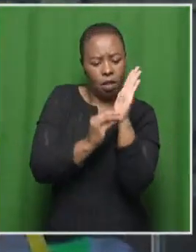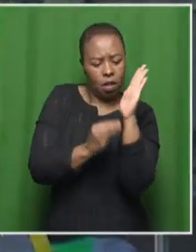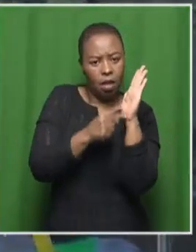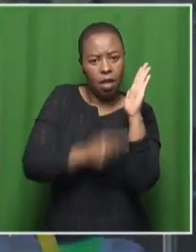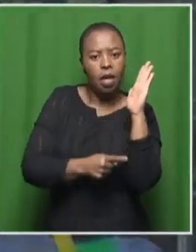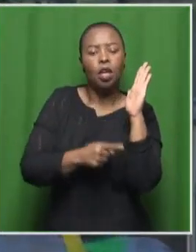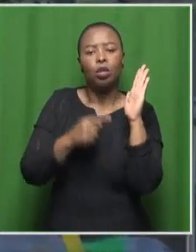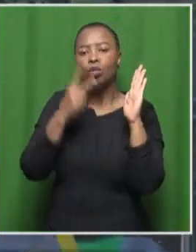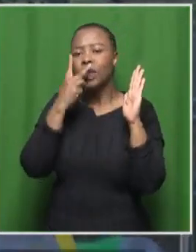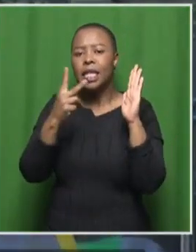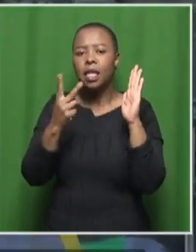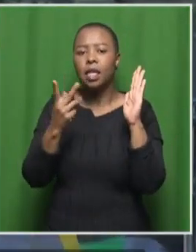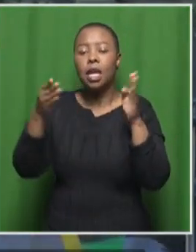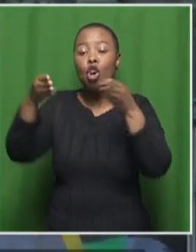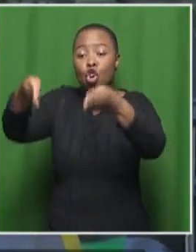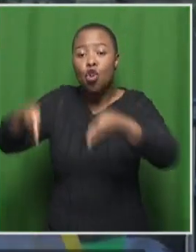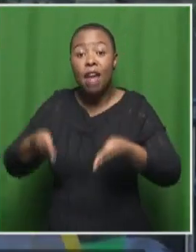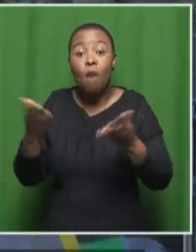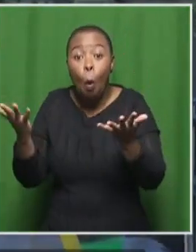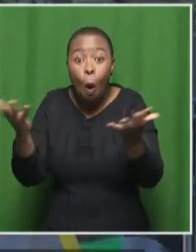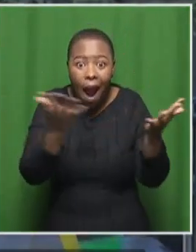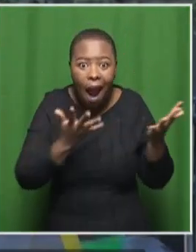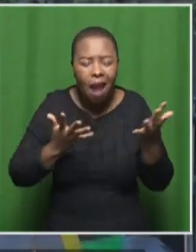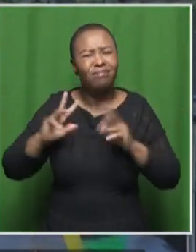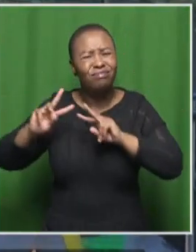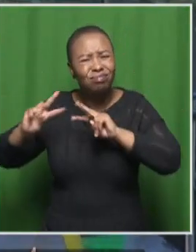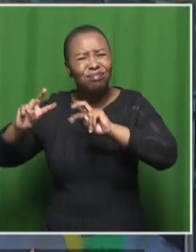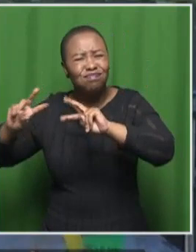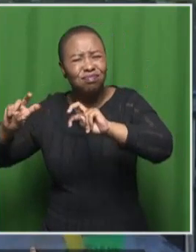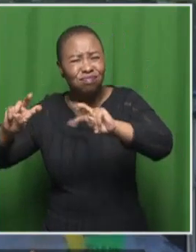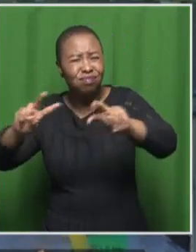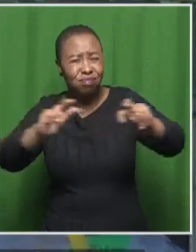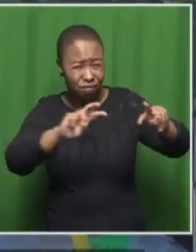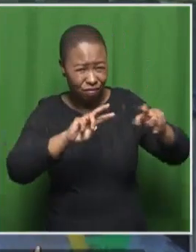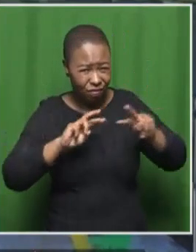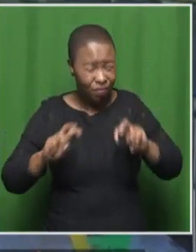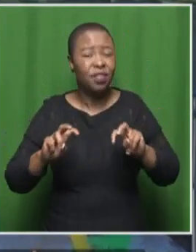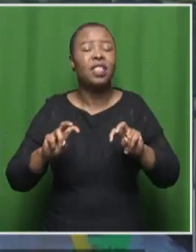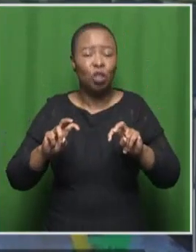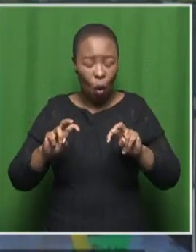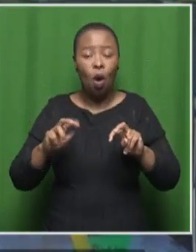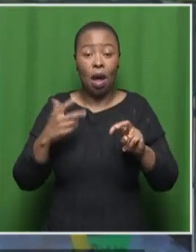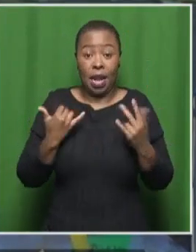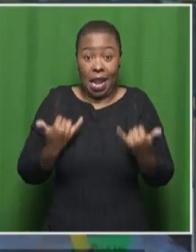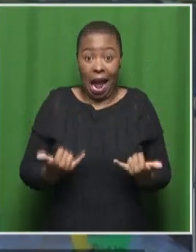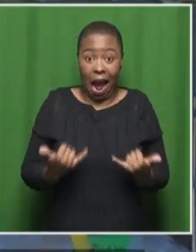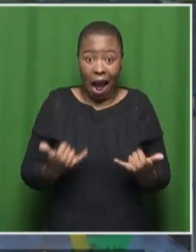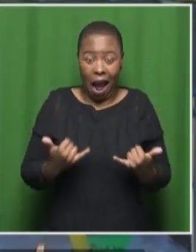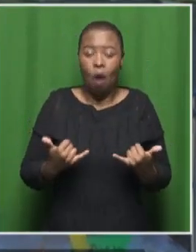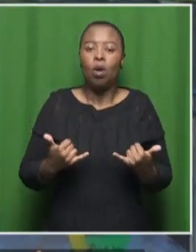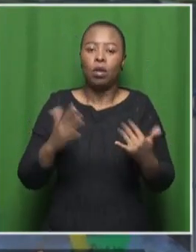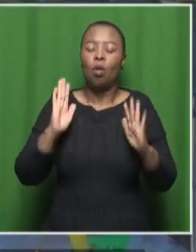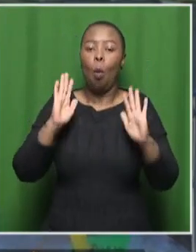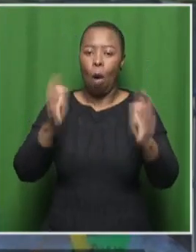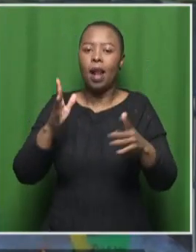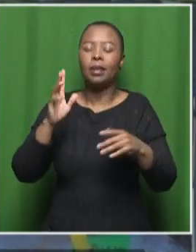where these graves are located. So that's the kind of work that goes into this. And that's what we're going to be doing now, maybe for Tanzania,